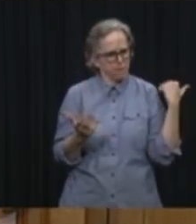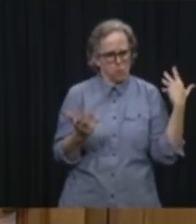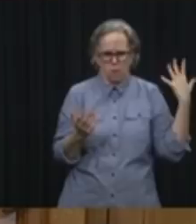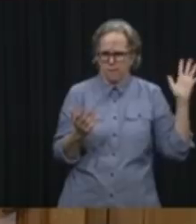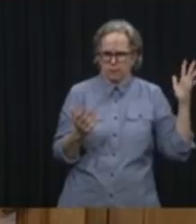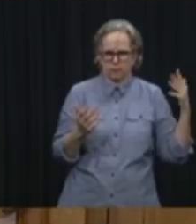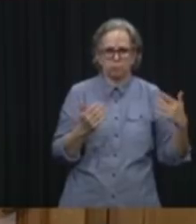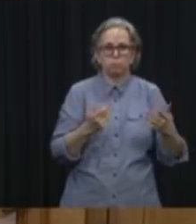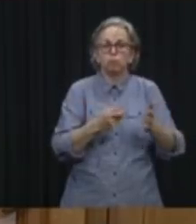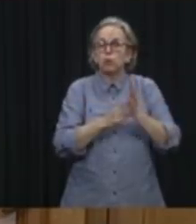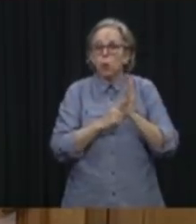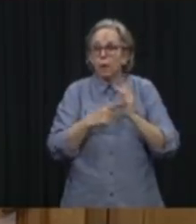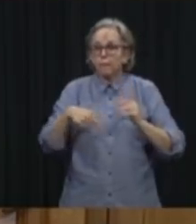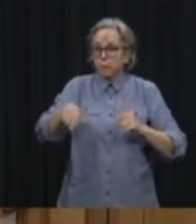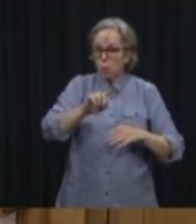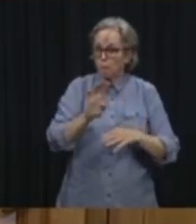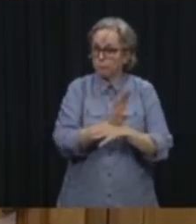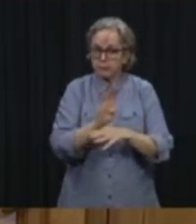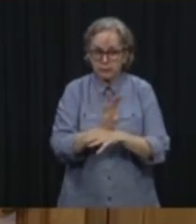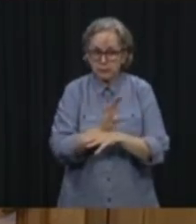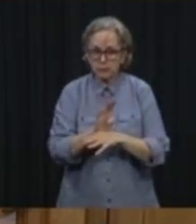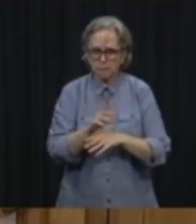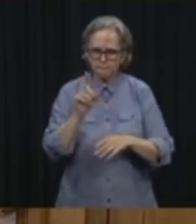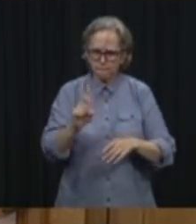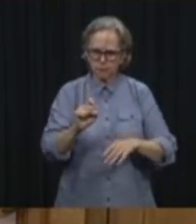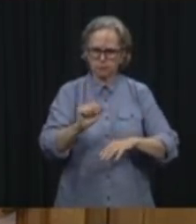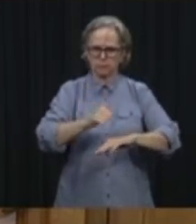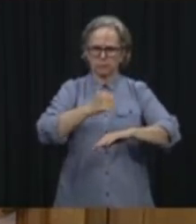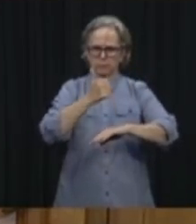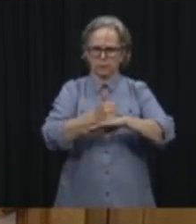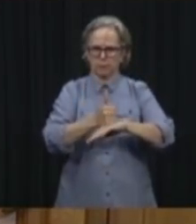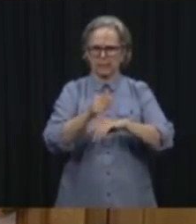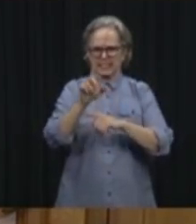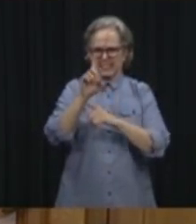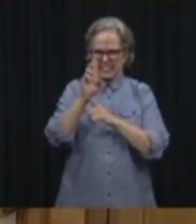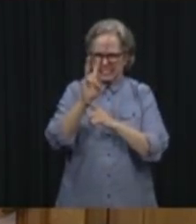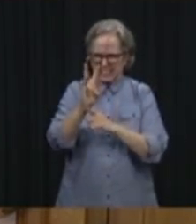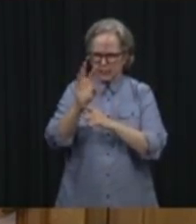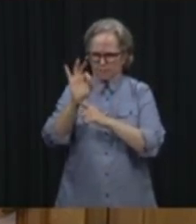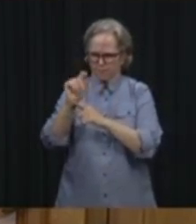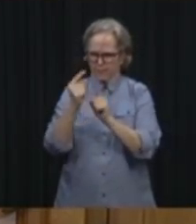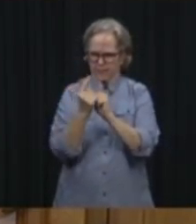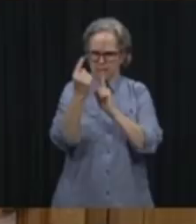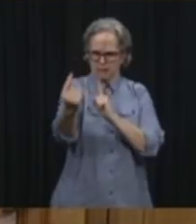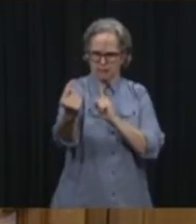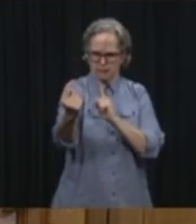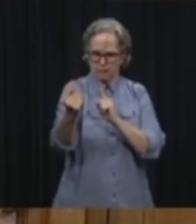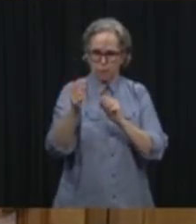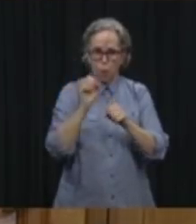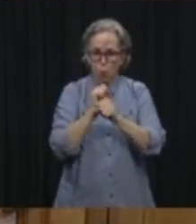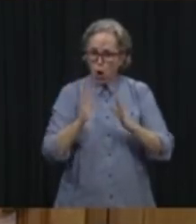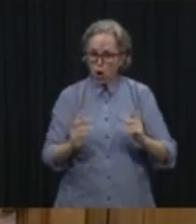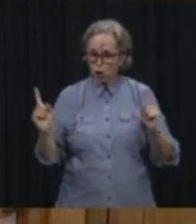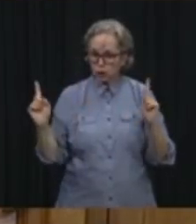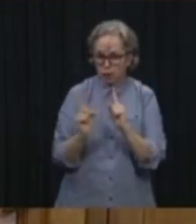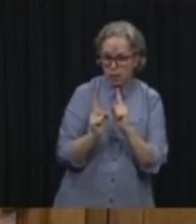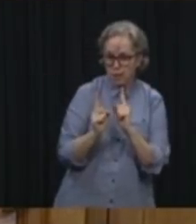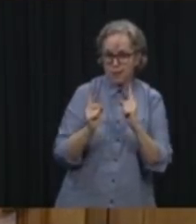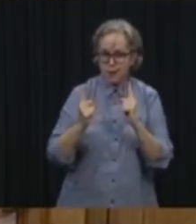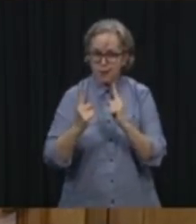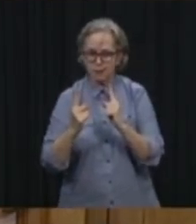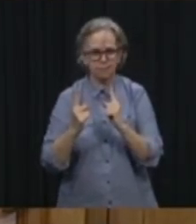designate 6 foot distances. Workers should not be any closer than 6 foot, and it talks about